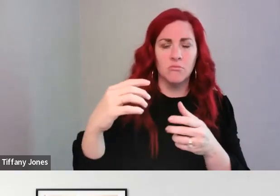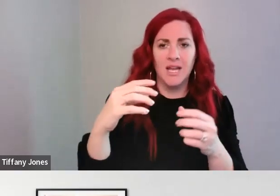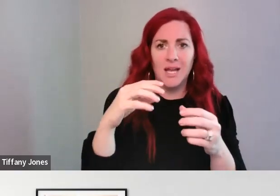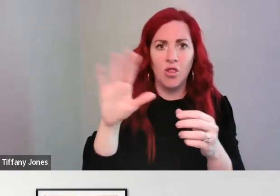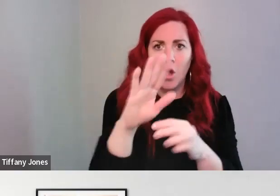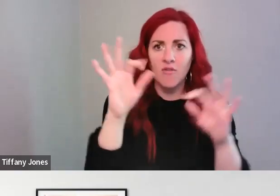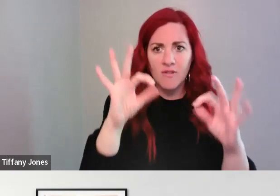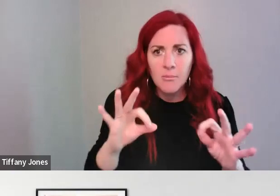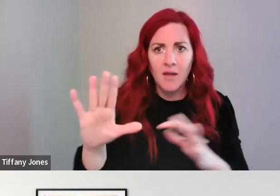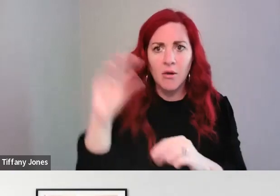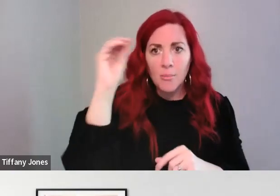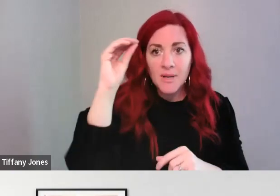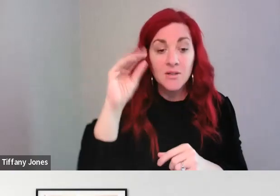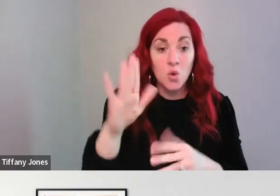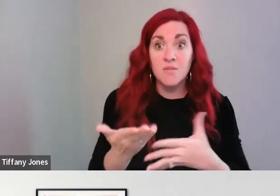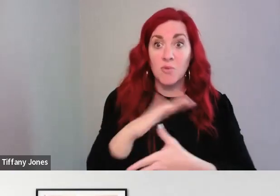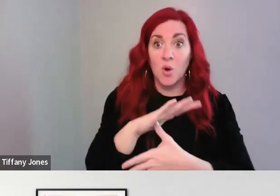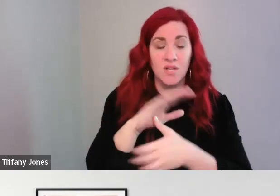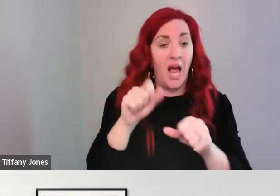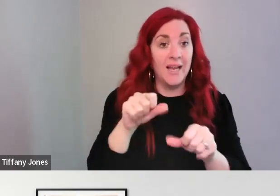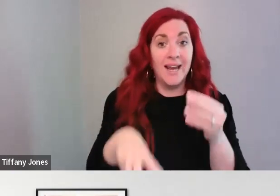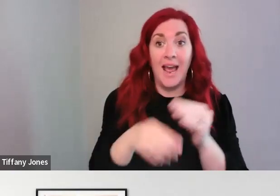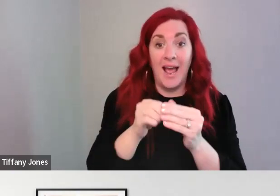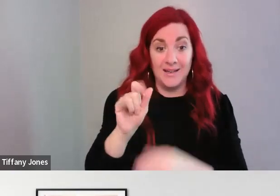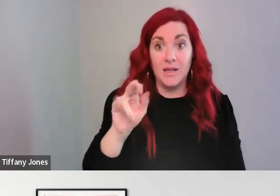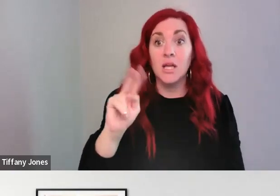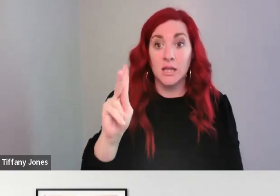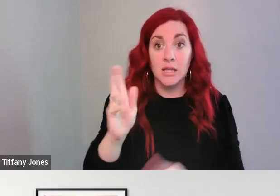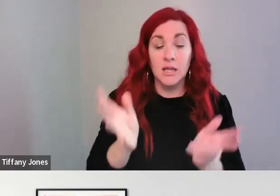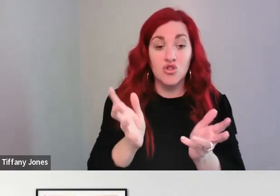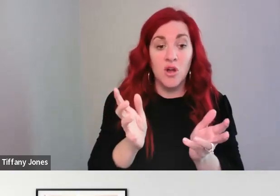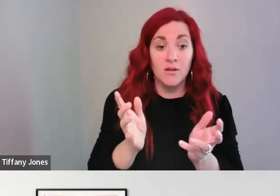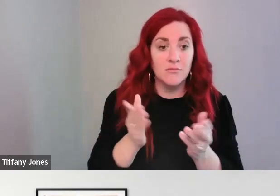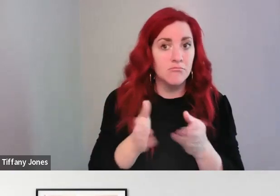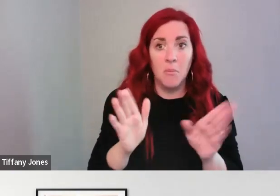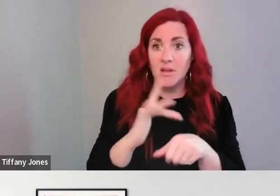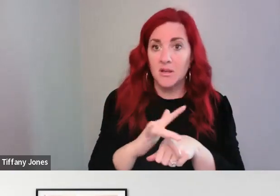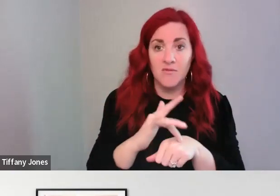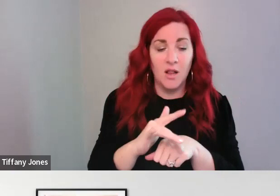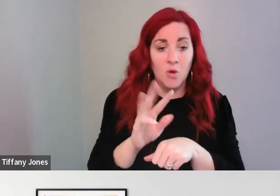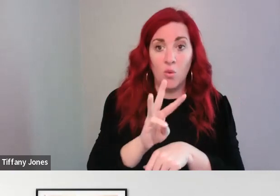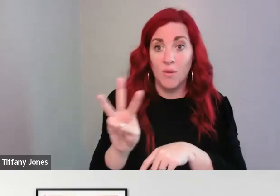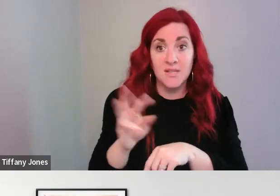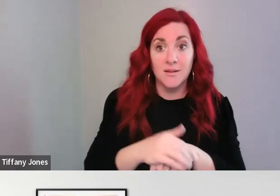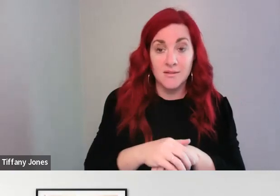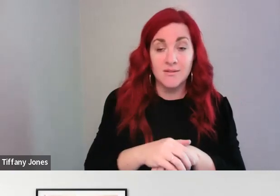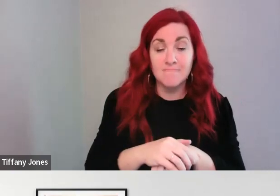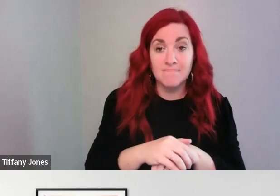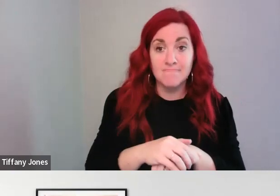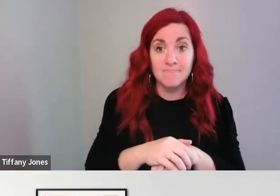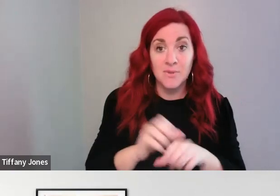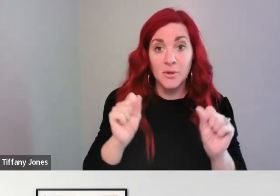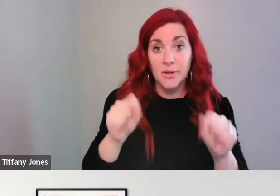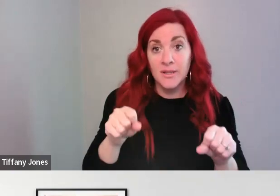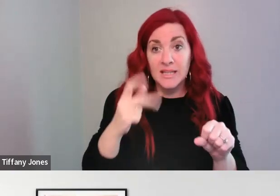priorities are actually, and I can put a link again in the chat, those are publicly available on our website. So you can kind of see